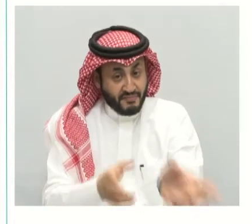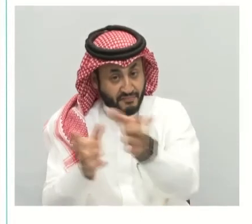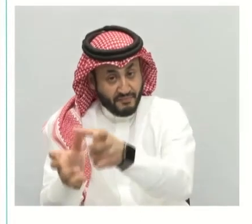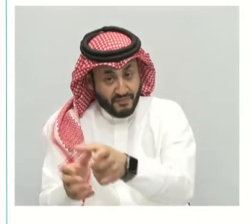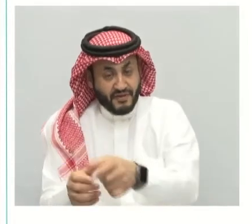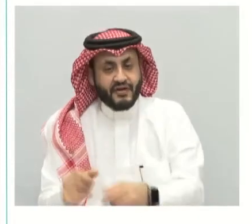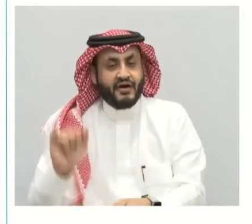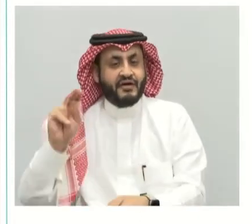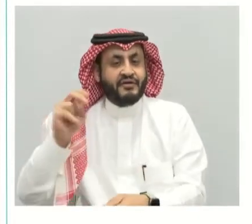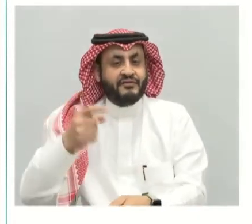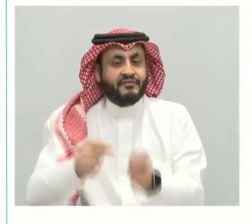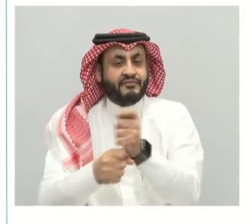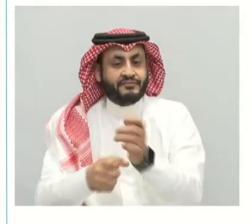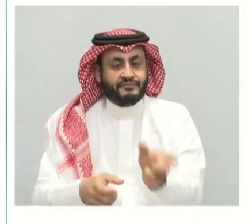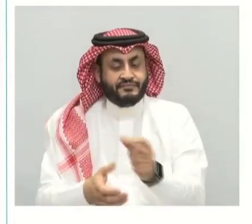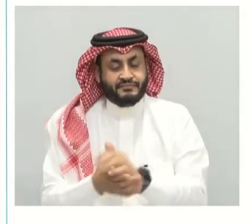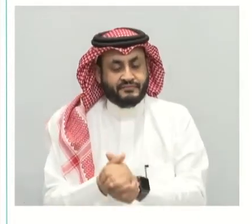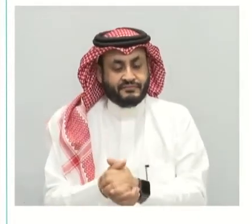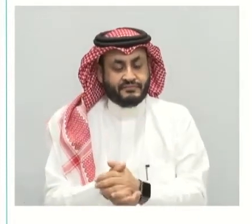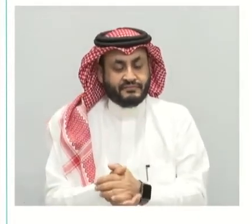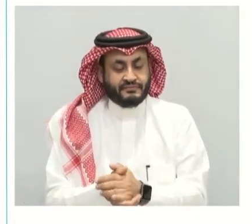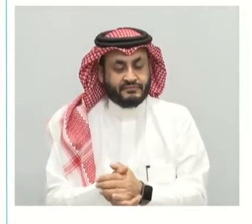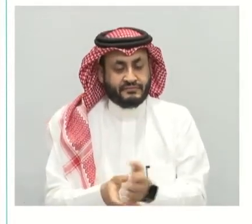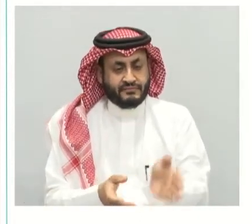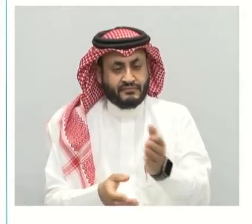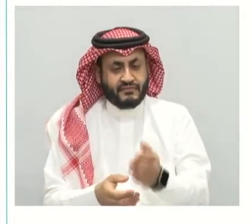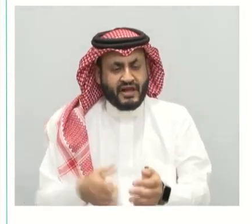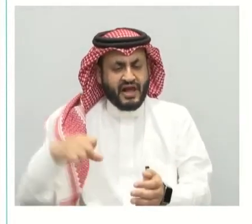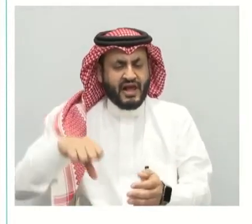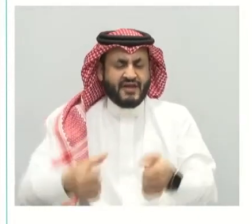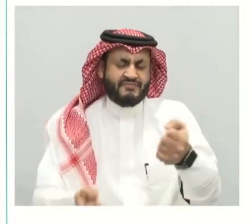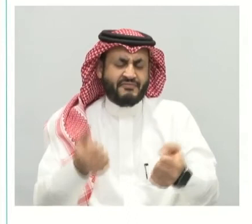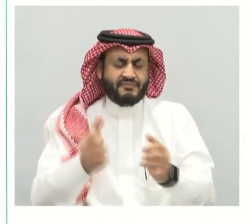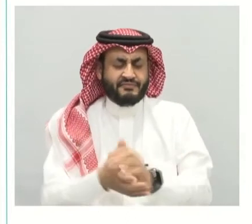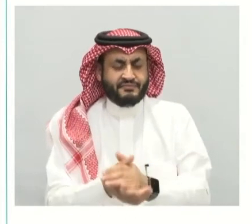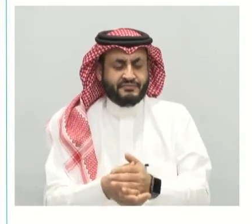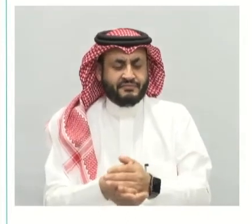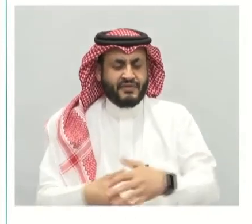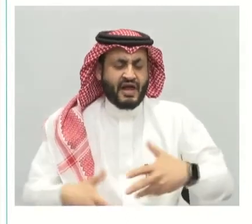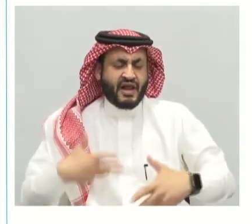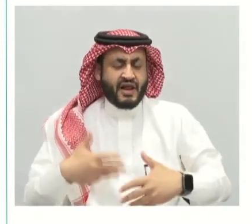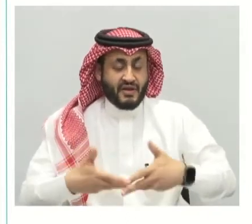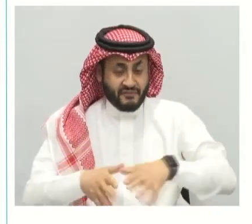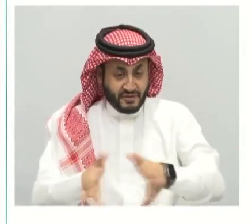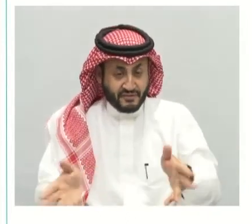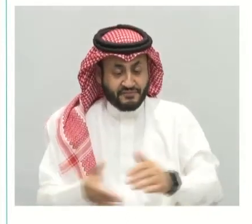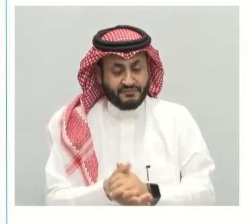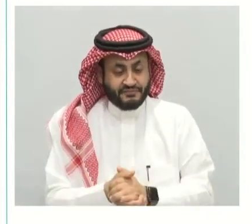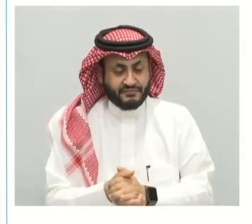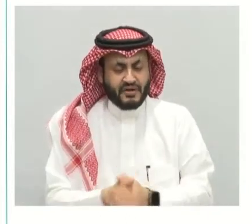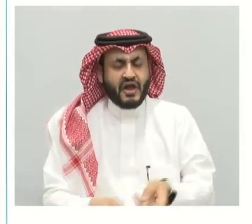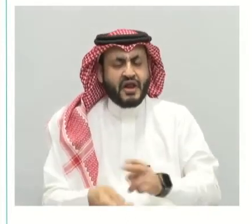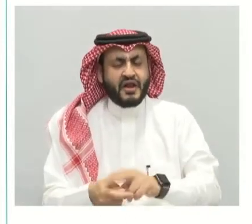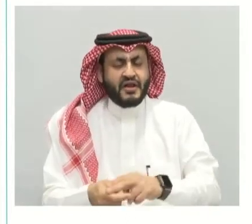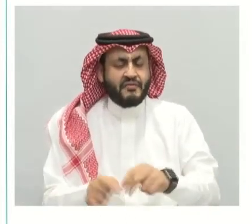spend time. And for example, I dislike driving, I feel like swimming, I often spend time reading.